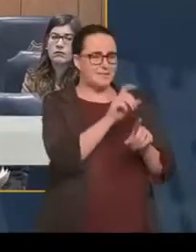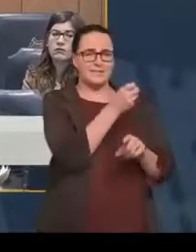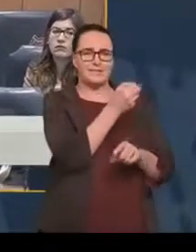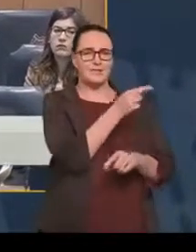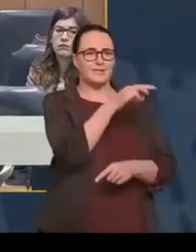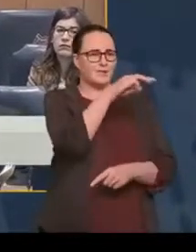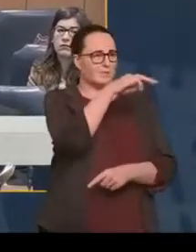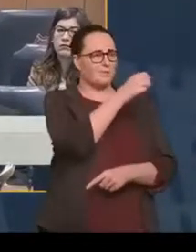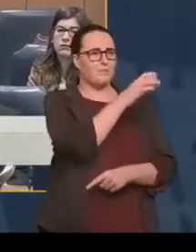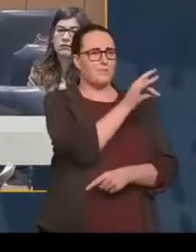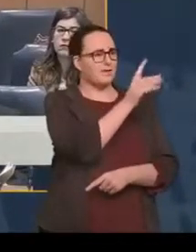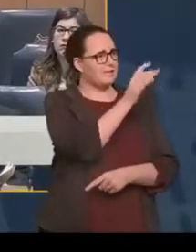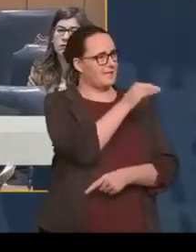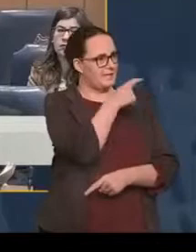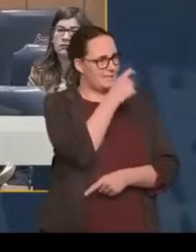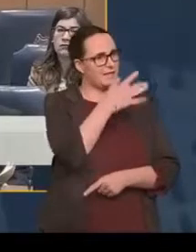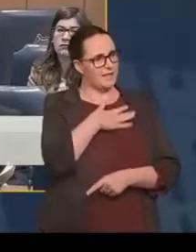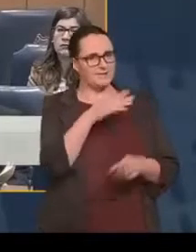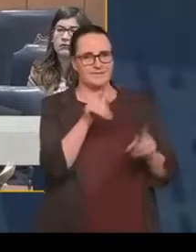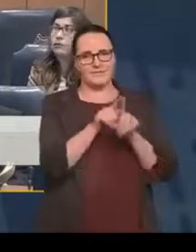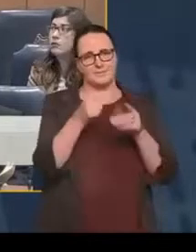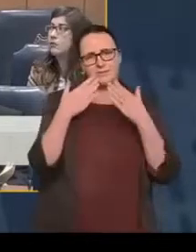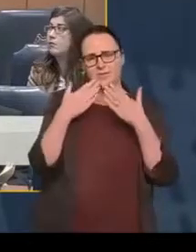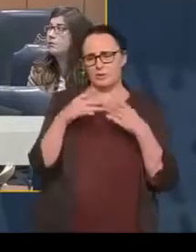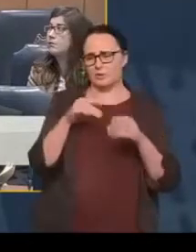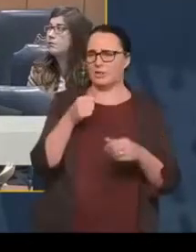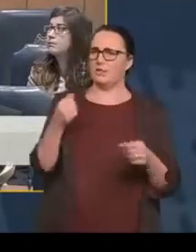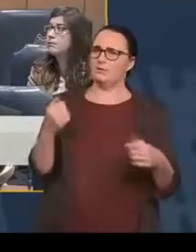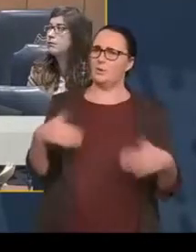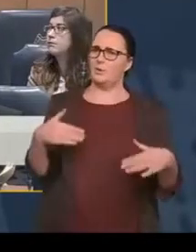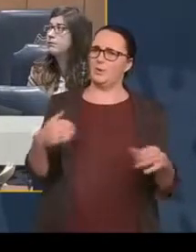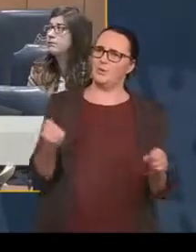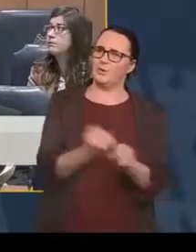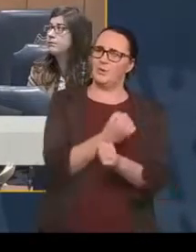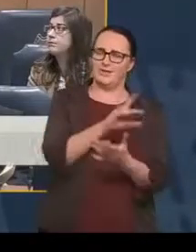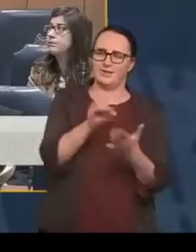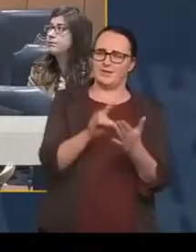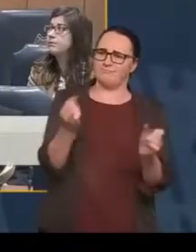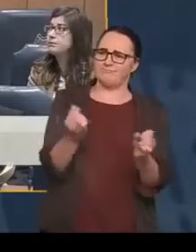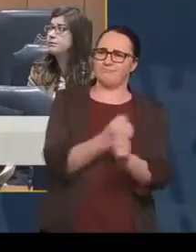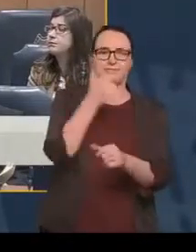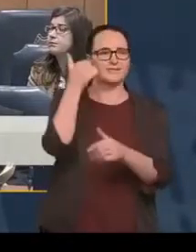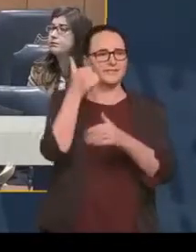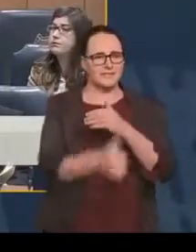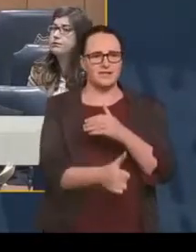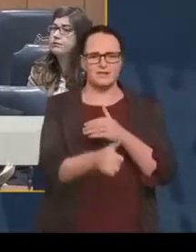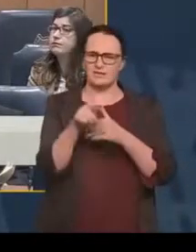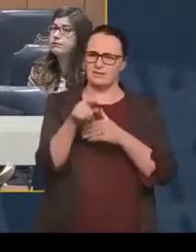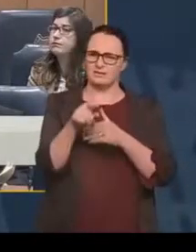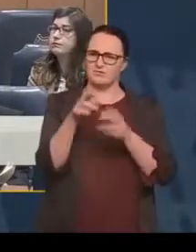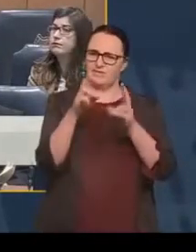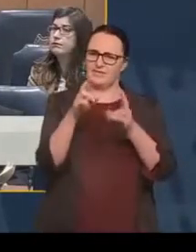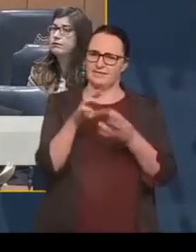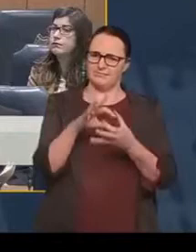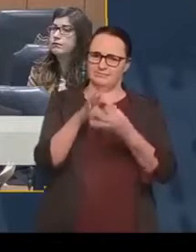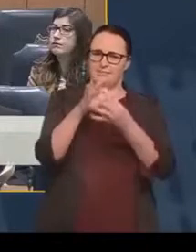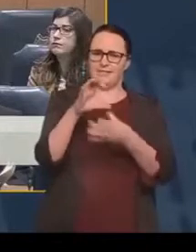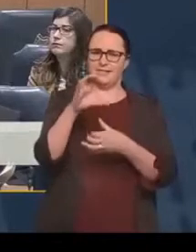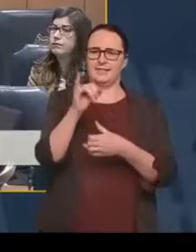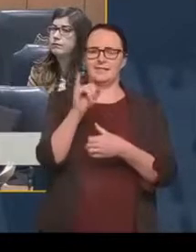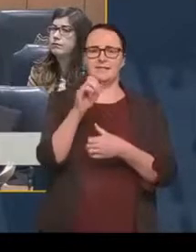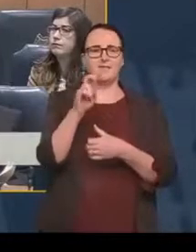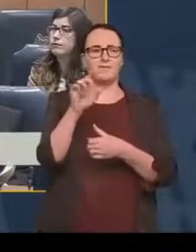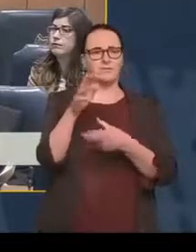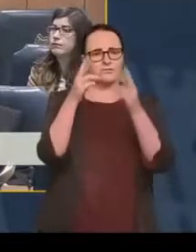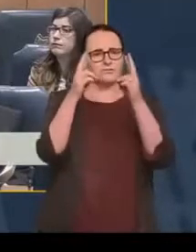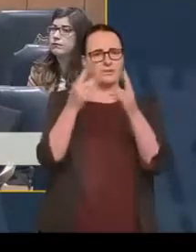Senator Daly just outlined. I think that this is a historic day. It is a civil rights issue. It's an issue that I certainly